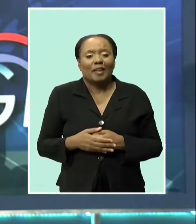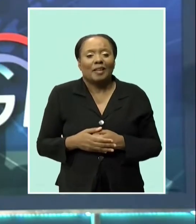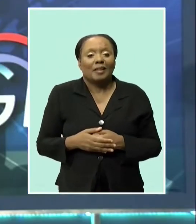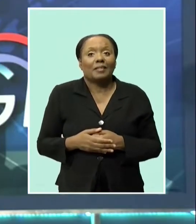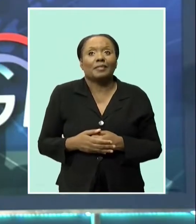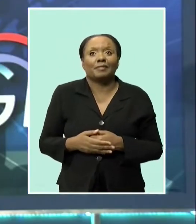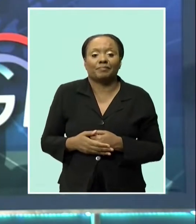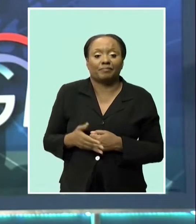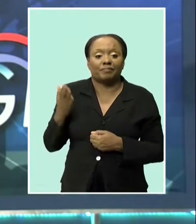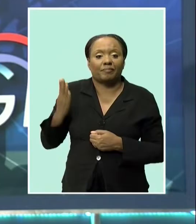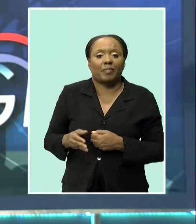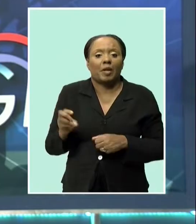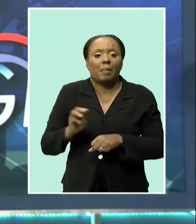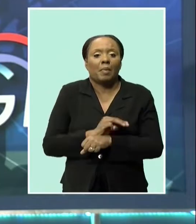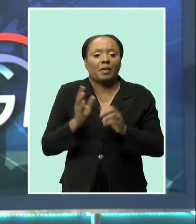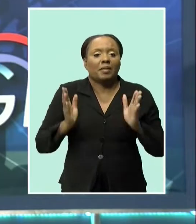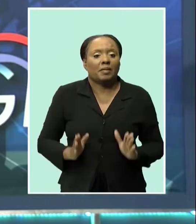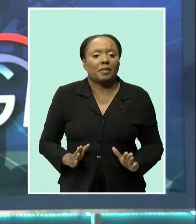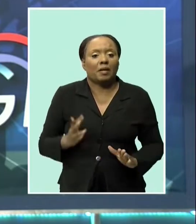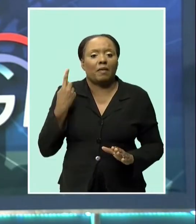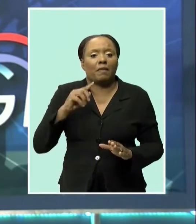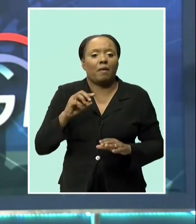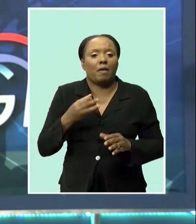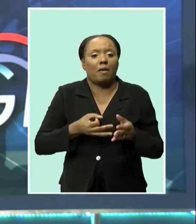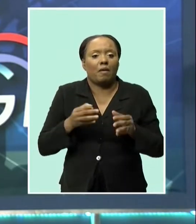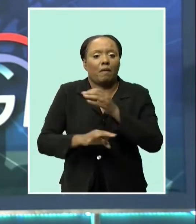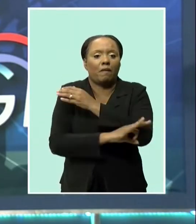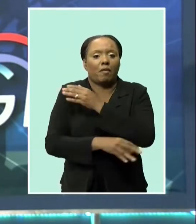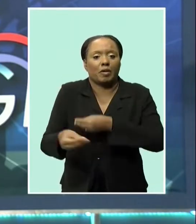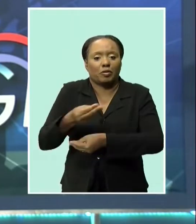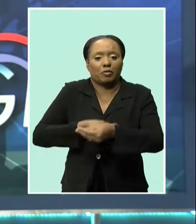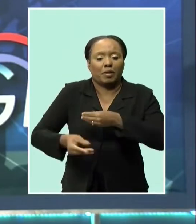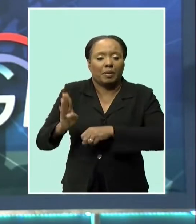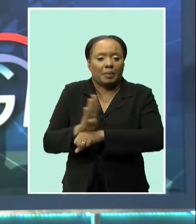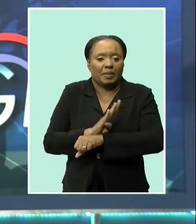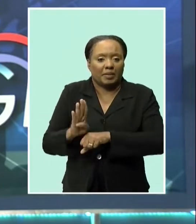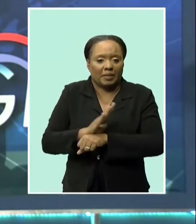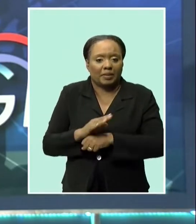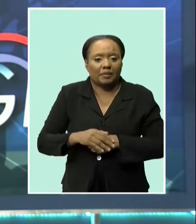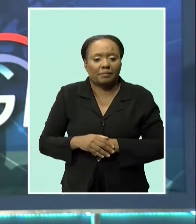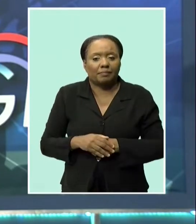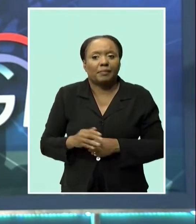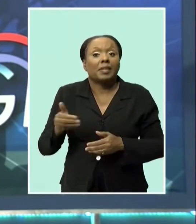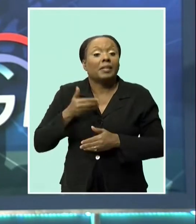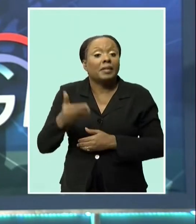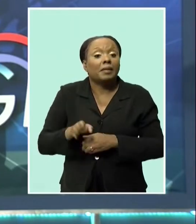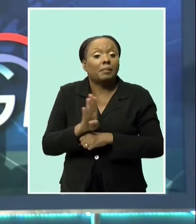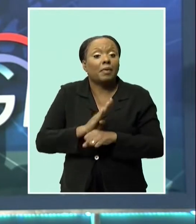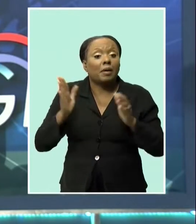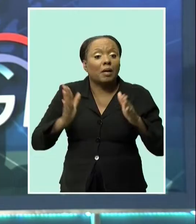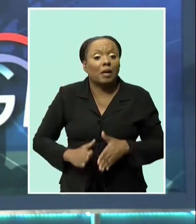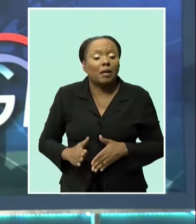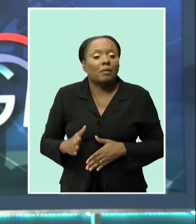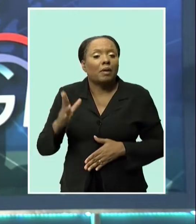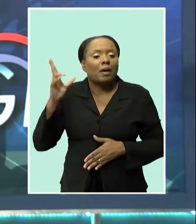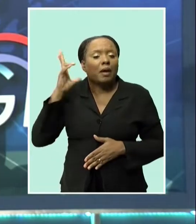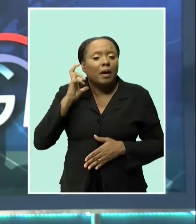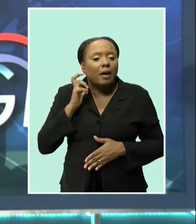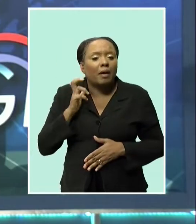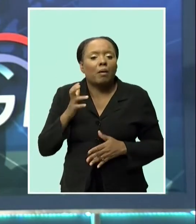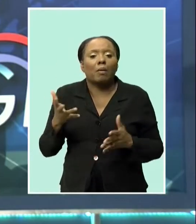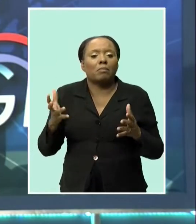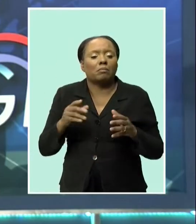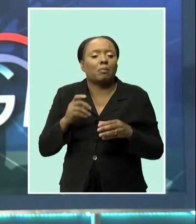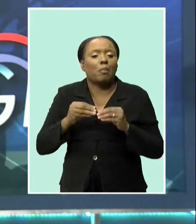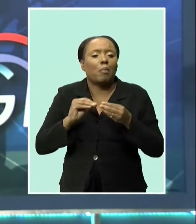was Minister of State in the Ministry of Foreign Trade and Business, Sandra Husbands. Coming up, Barbadians will soon hear what will replace the statue of